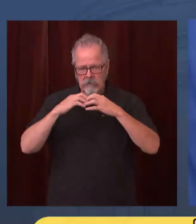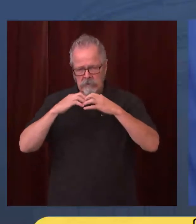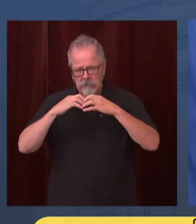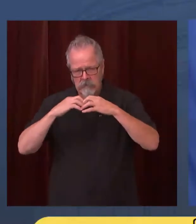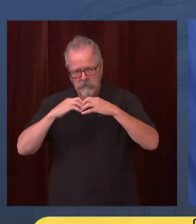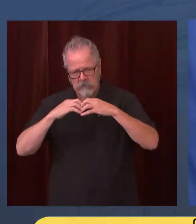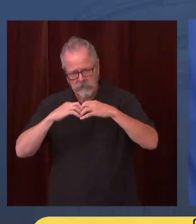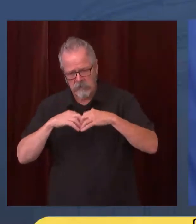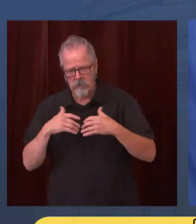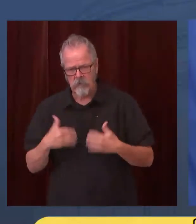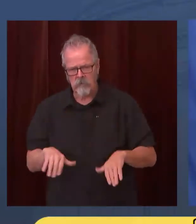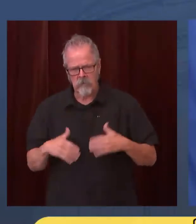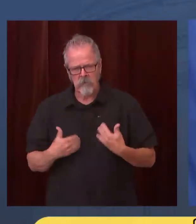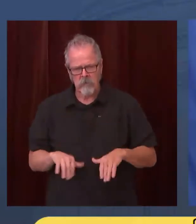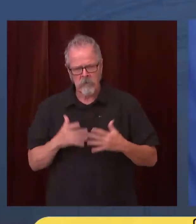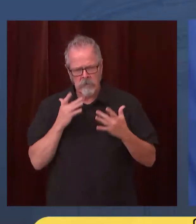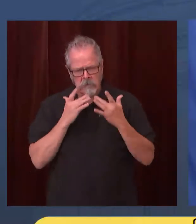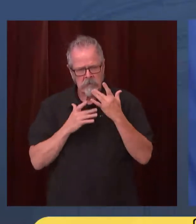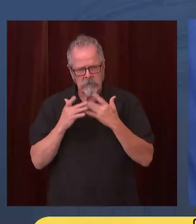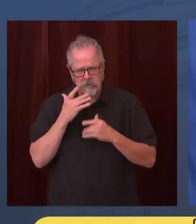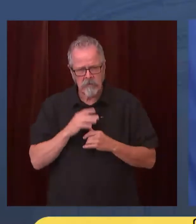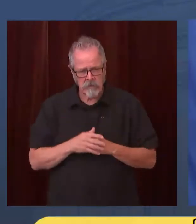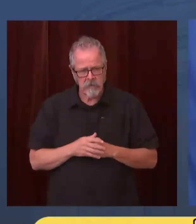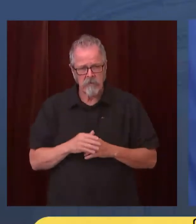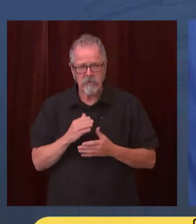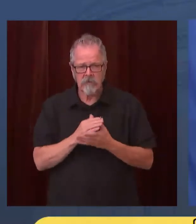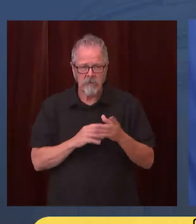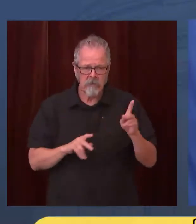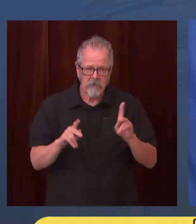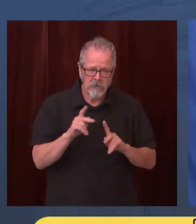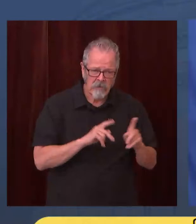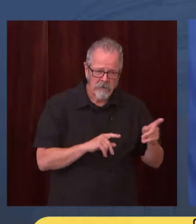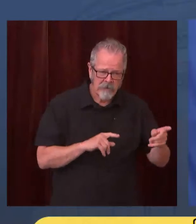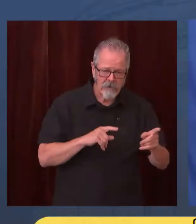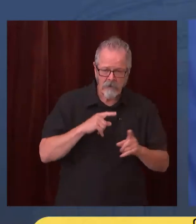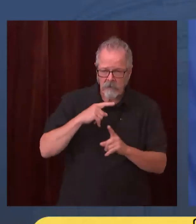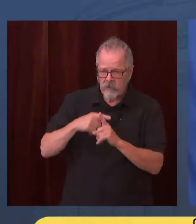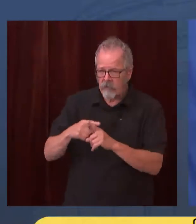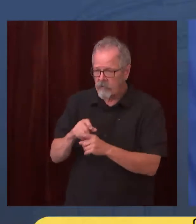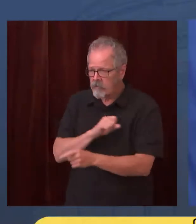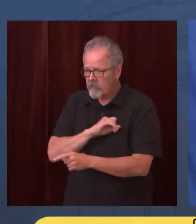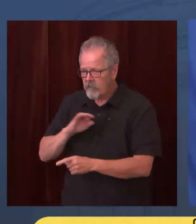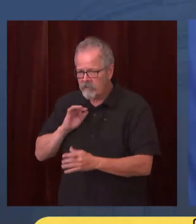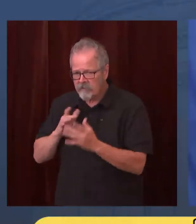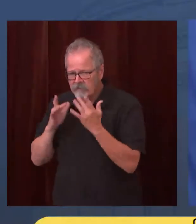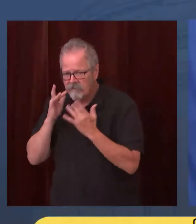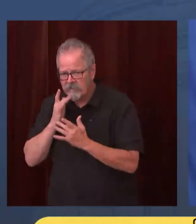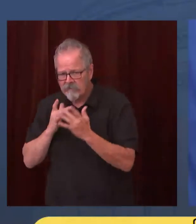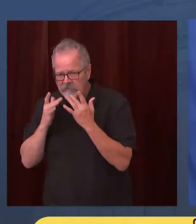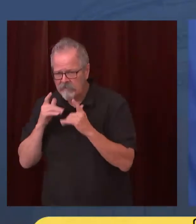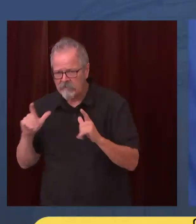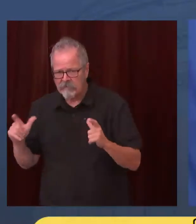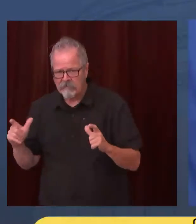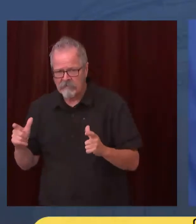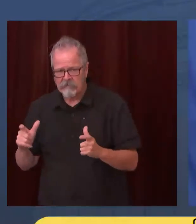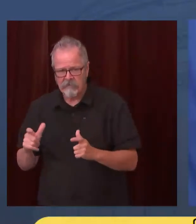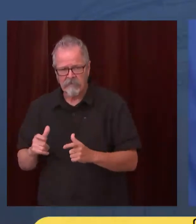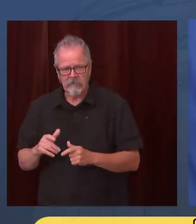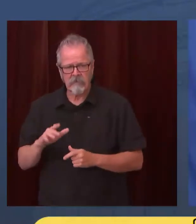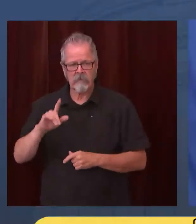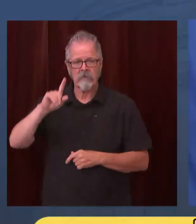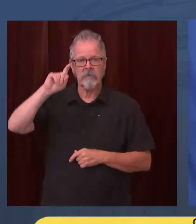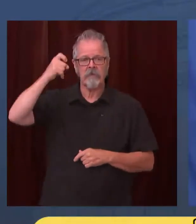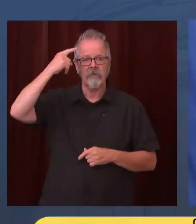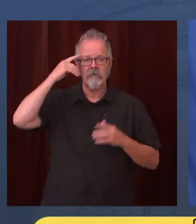shortages. And as the governor mentioned, the steps that we're taking that he announced for outdoor activities with masking